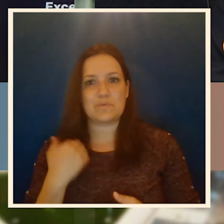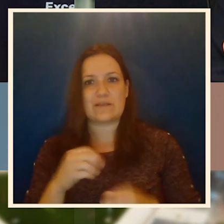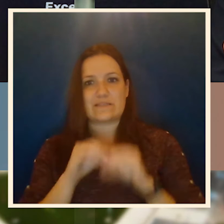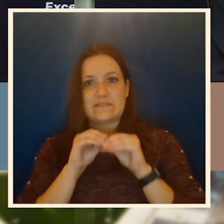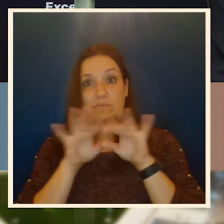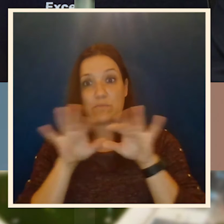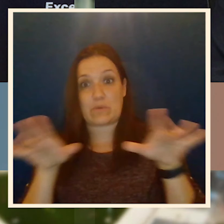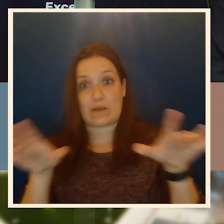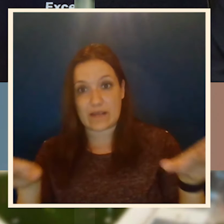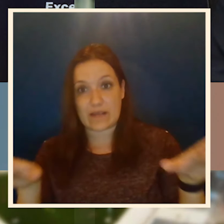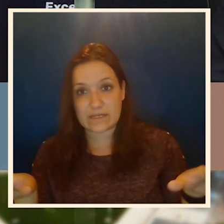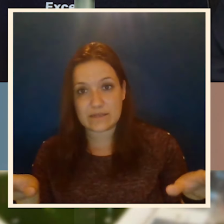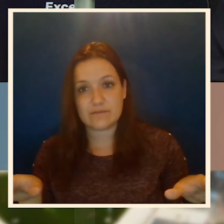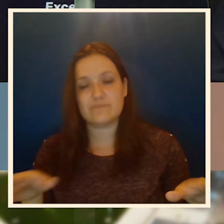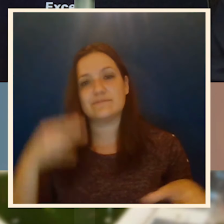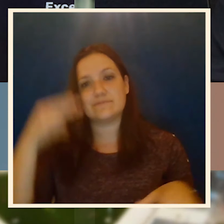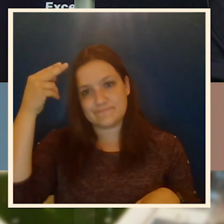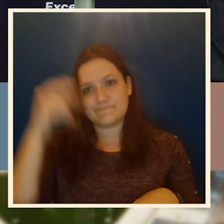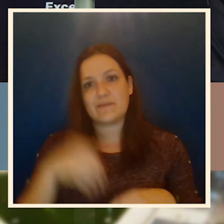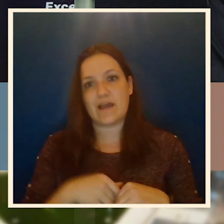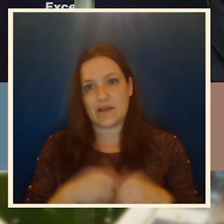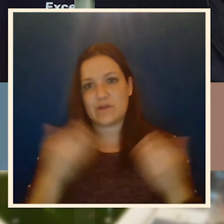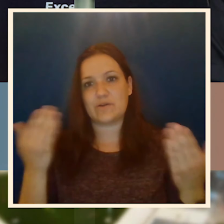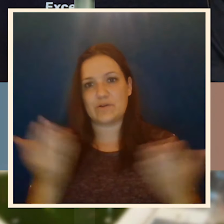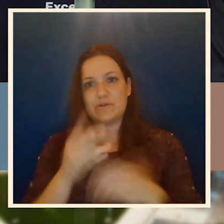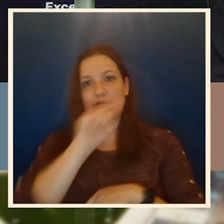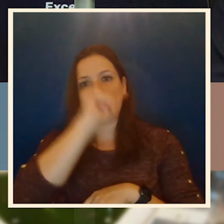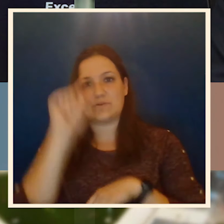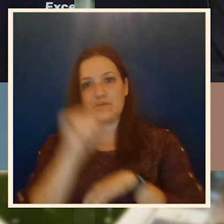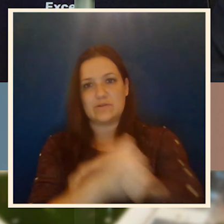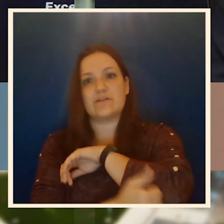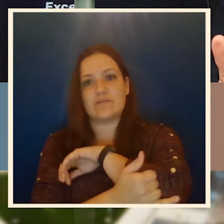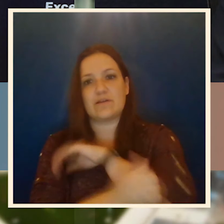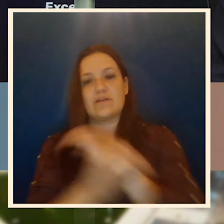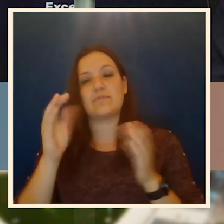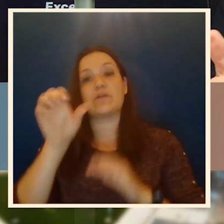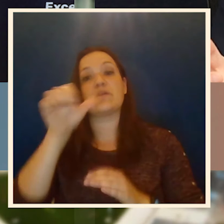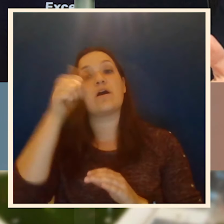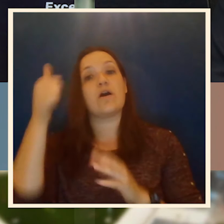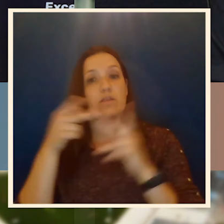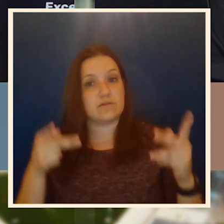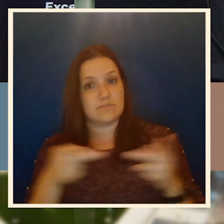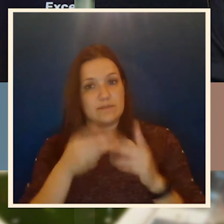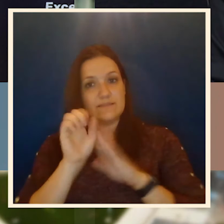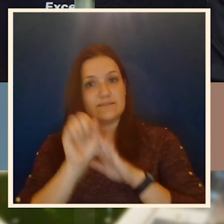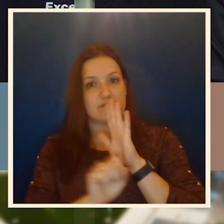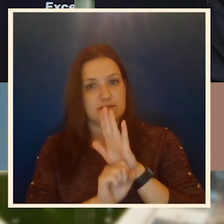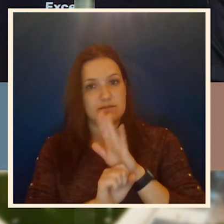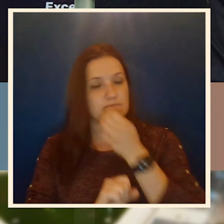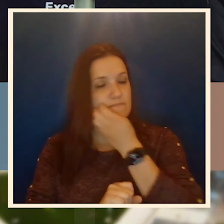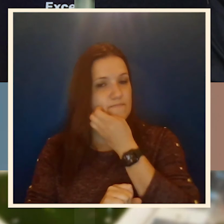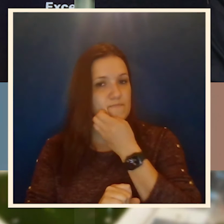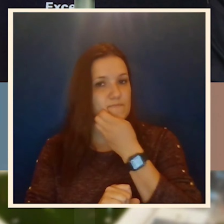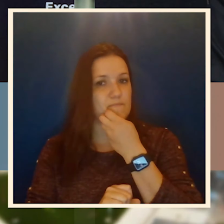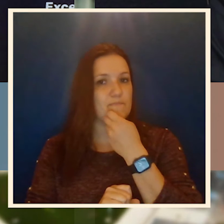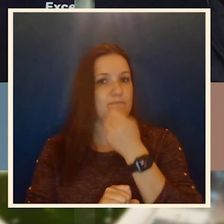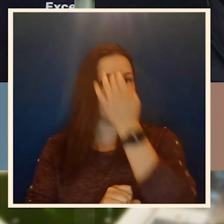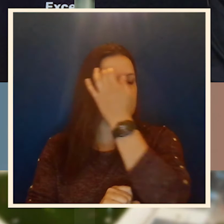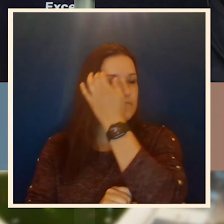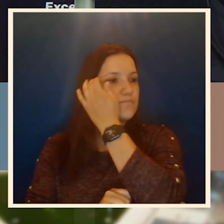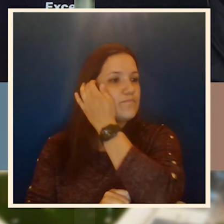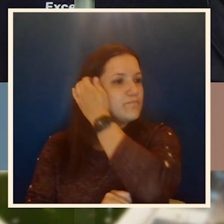an affordability standpoint. So just the risk of spreading the virus has generally been higher in Tulare County